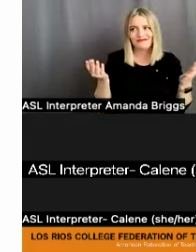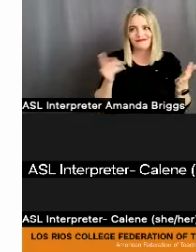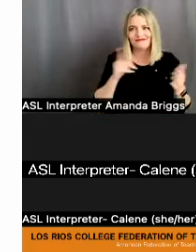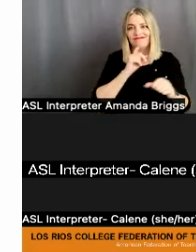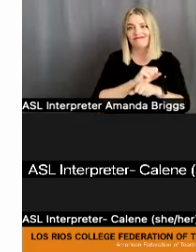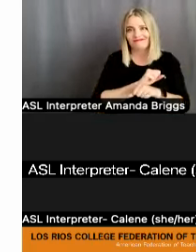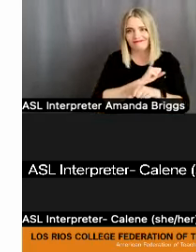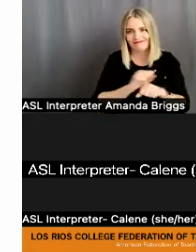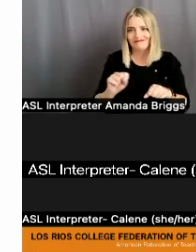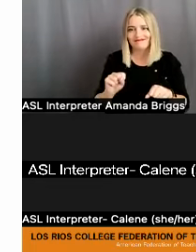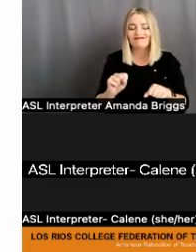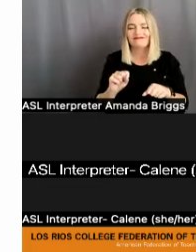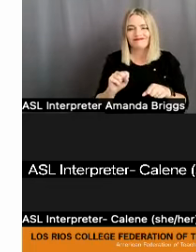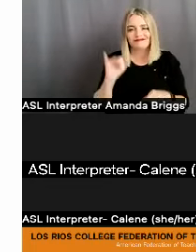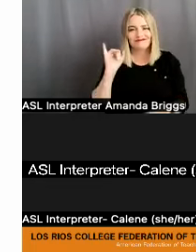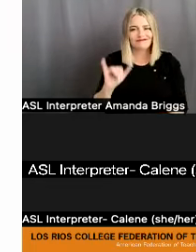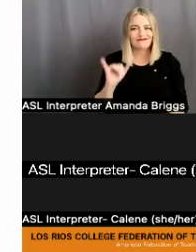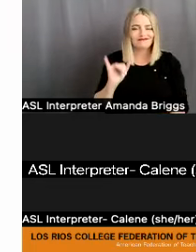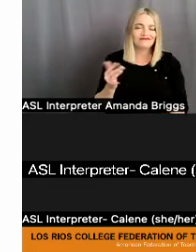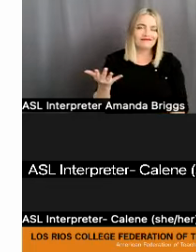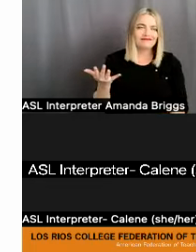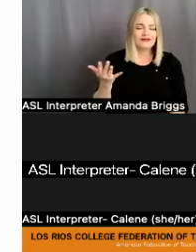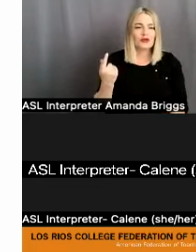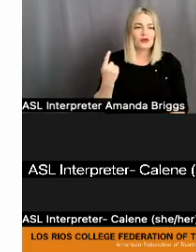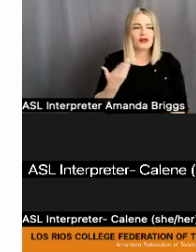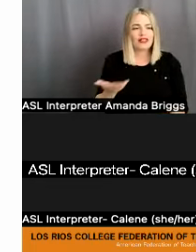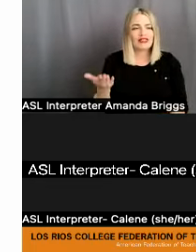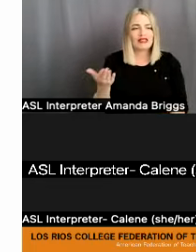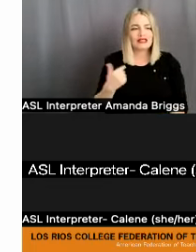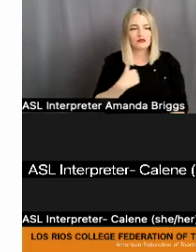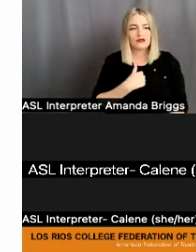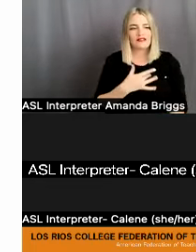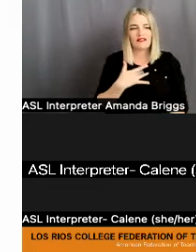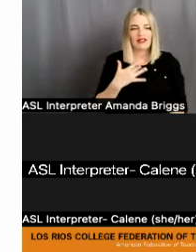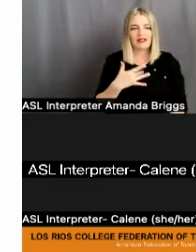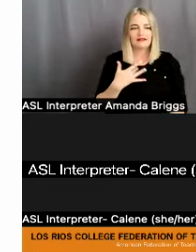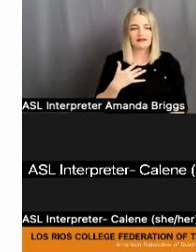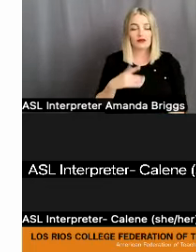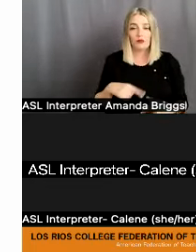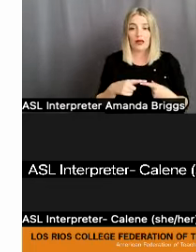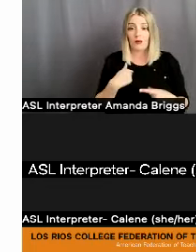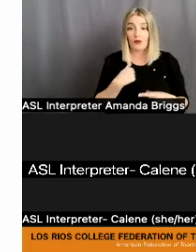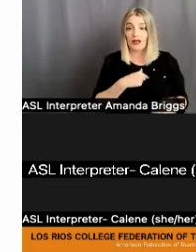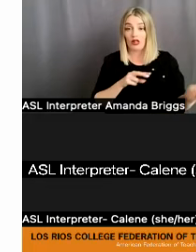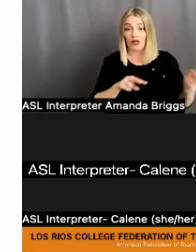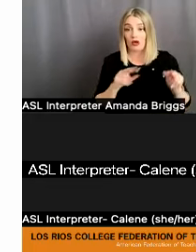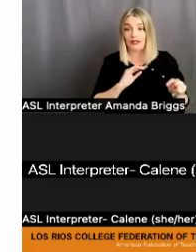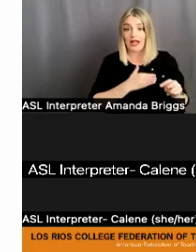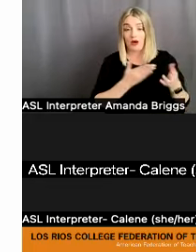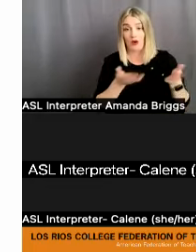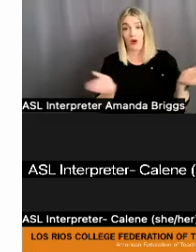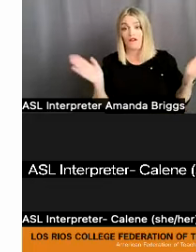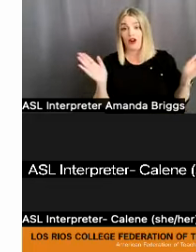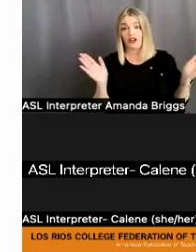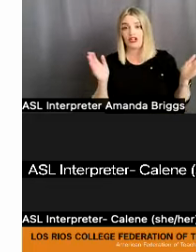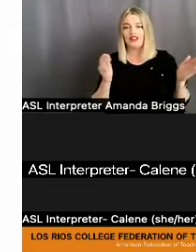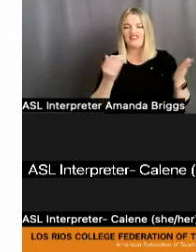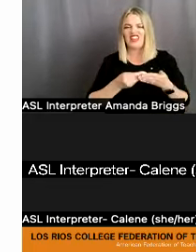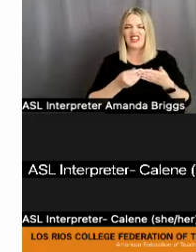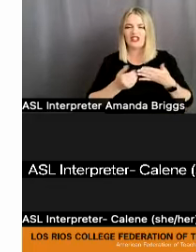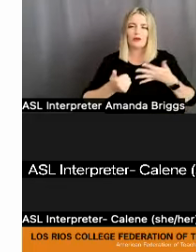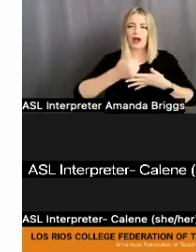us. And so one of the things that we felt that when we looked at our overarching financial priorities, we looked